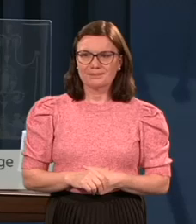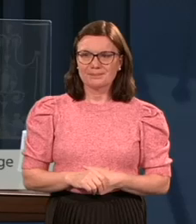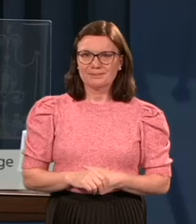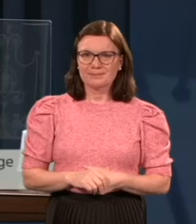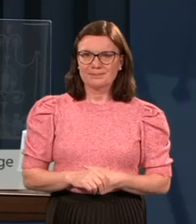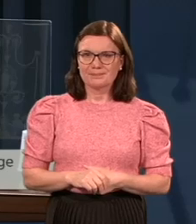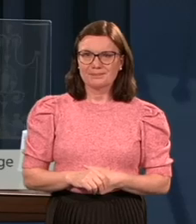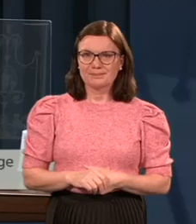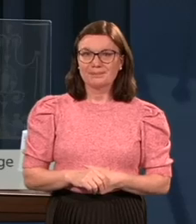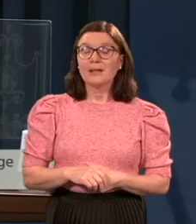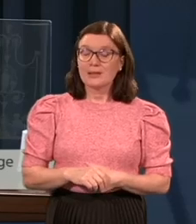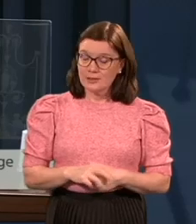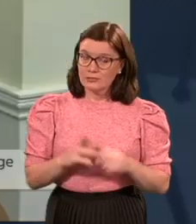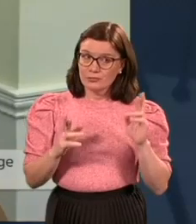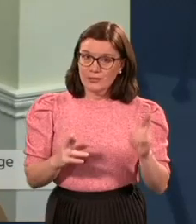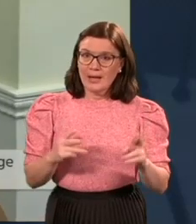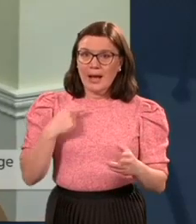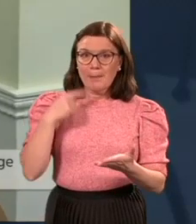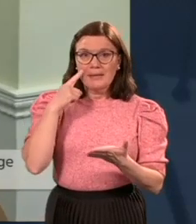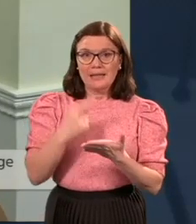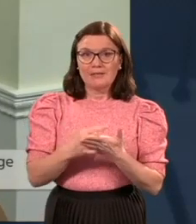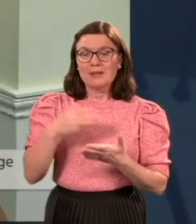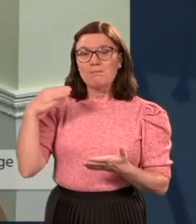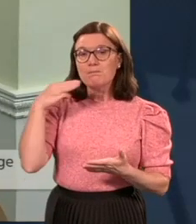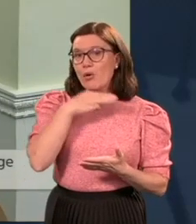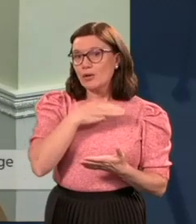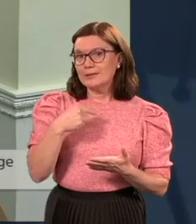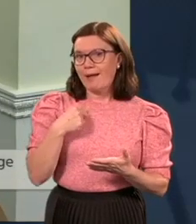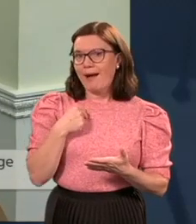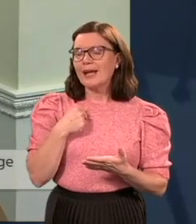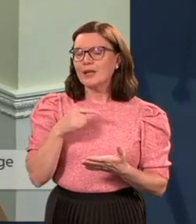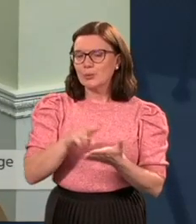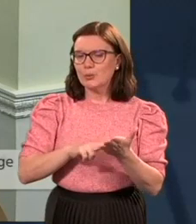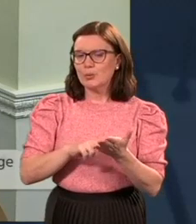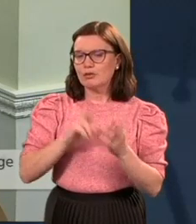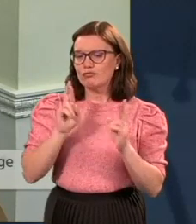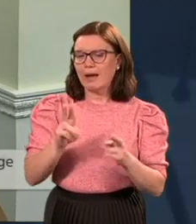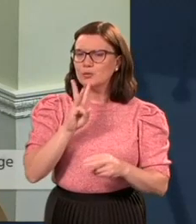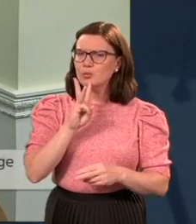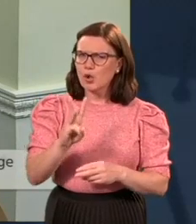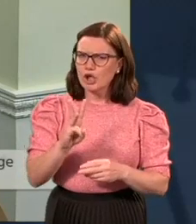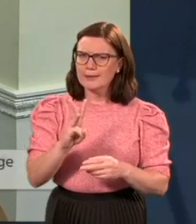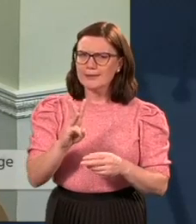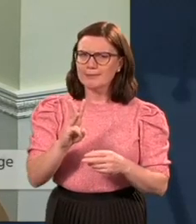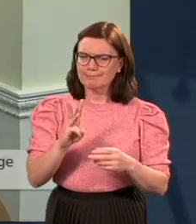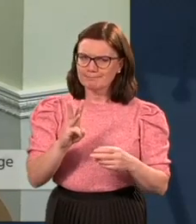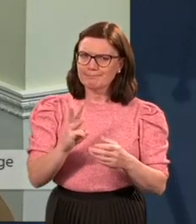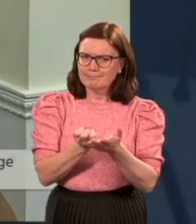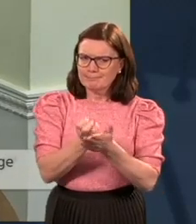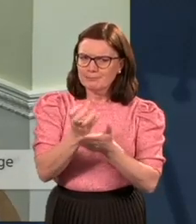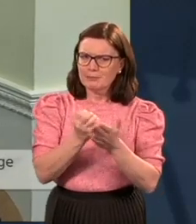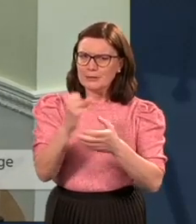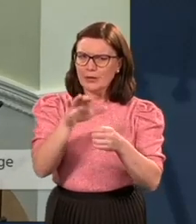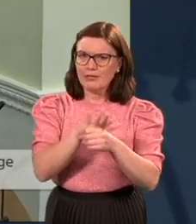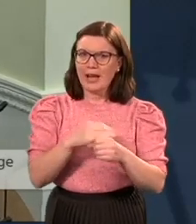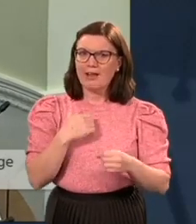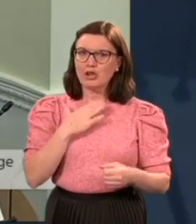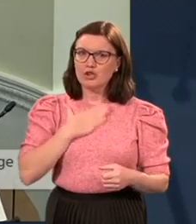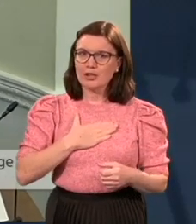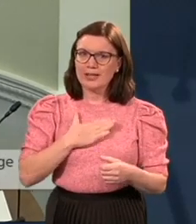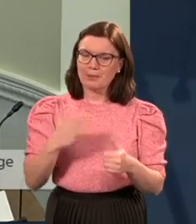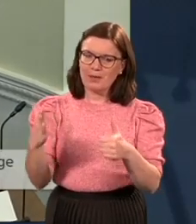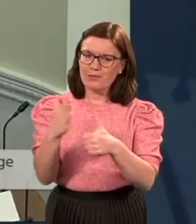And I believe it's important that I start my speech today with the right words said in the right ways. And I have just had my first lesson. I